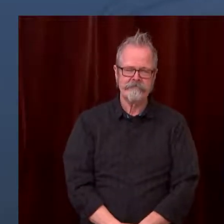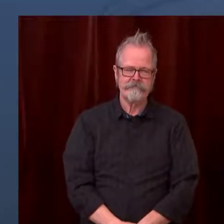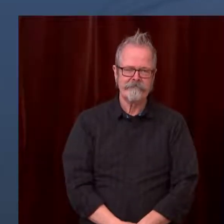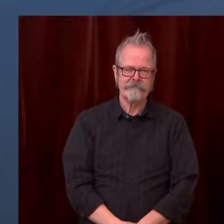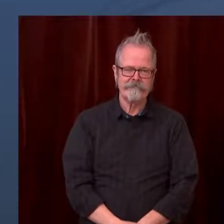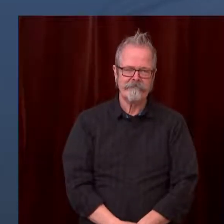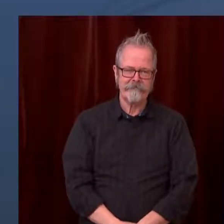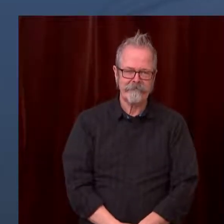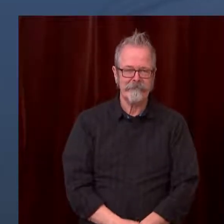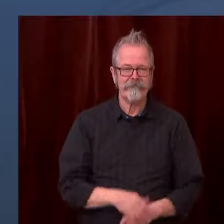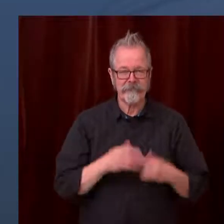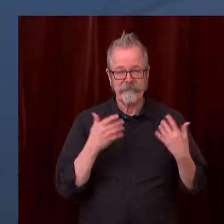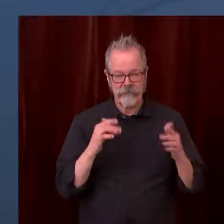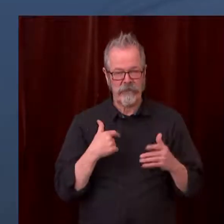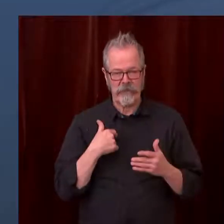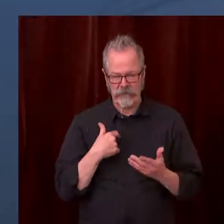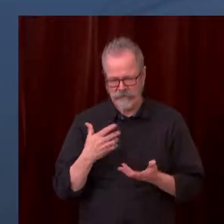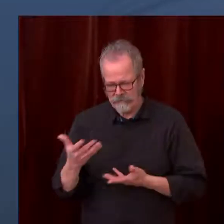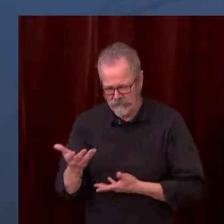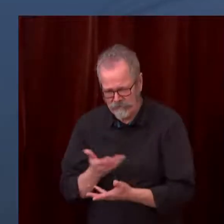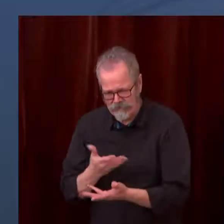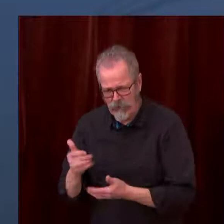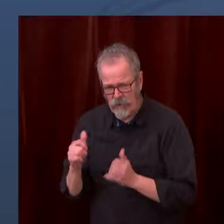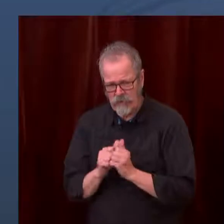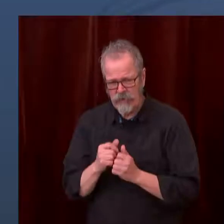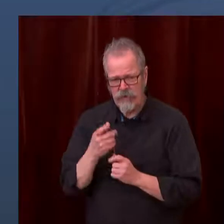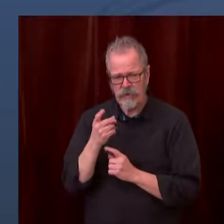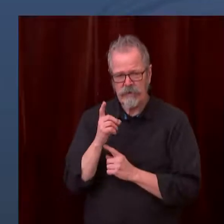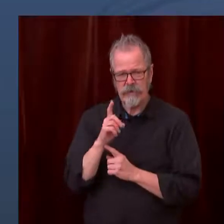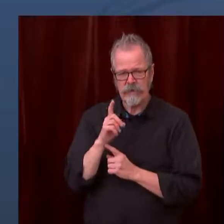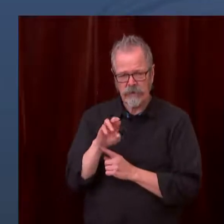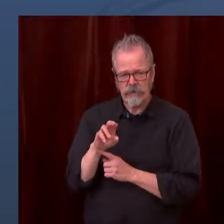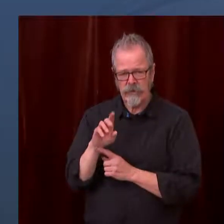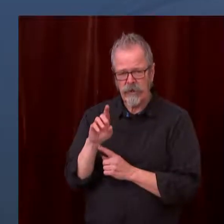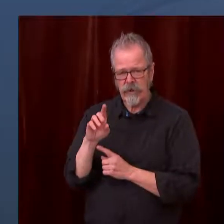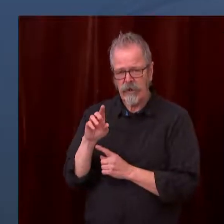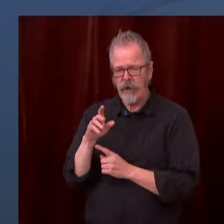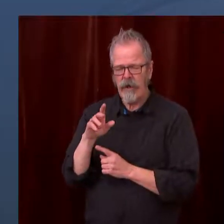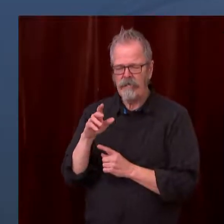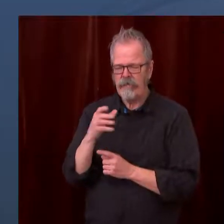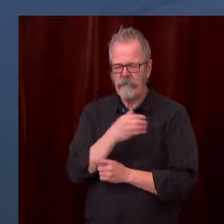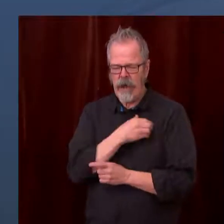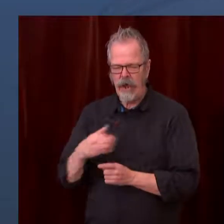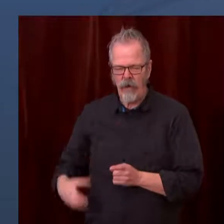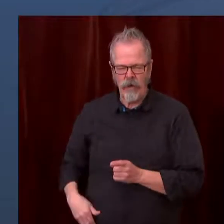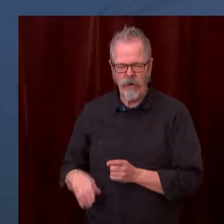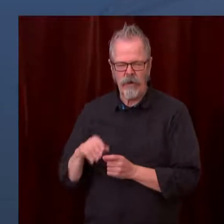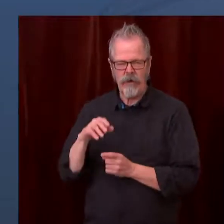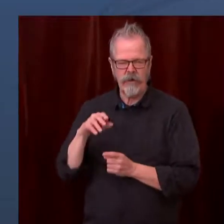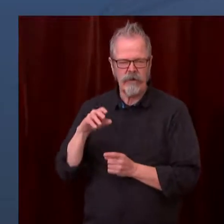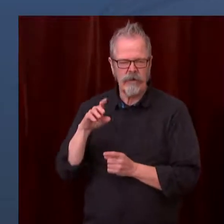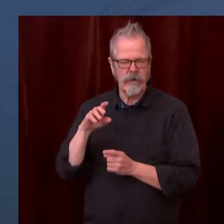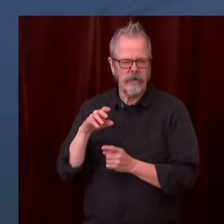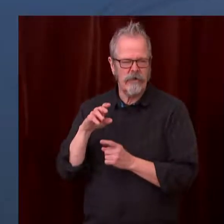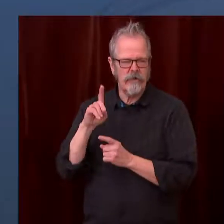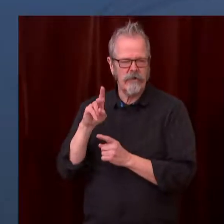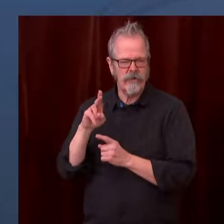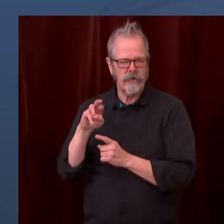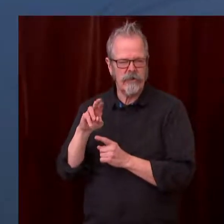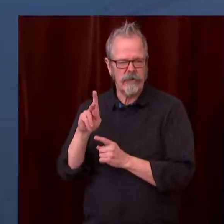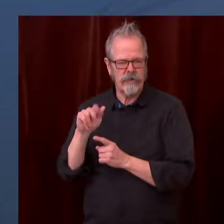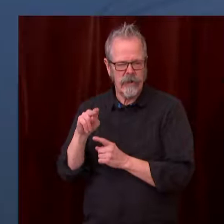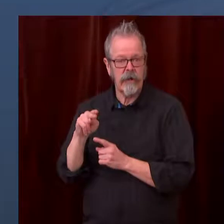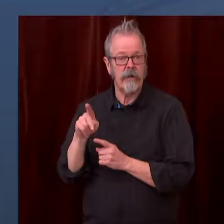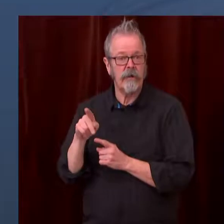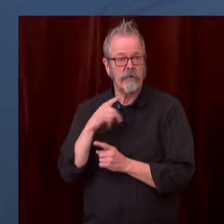Chen today that they've worked with 40 organizations in Pierce County to make sure that we get everyone access to these vaccines.